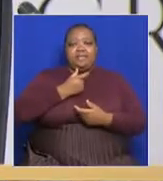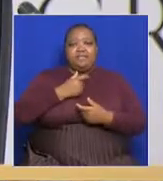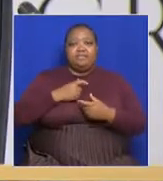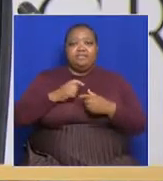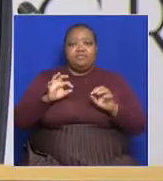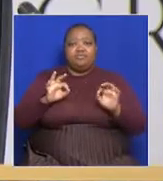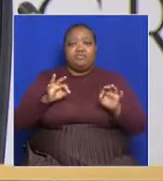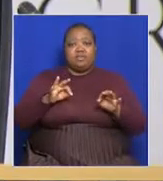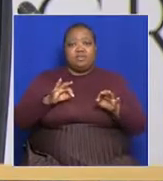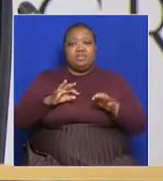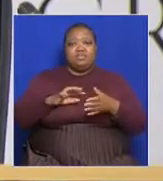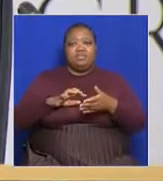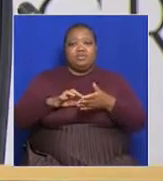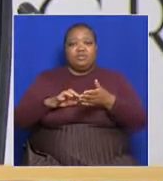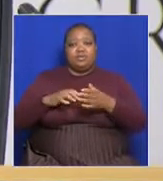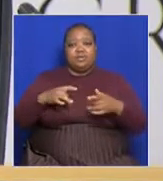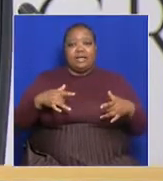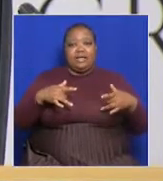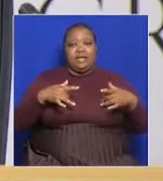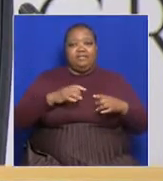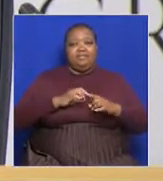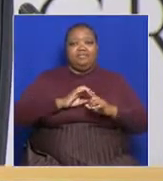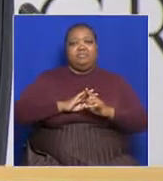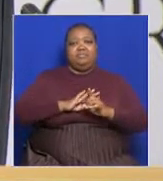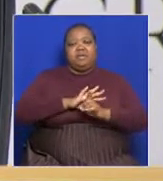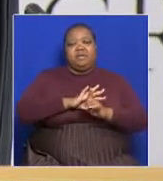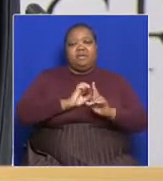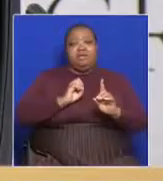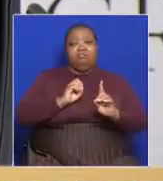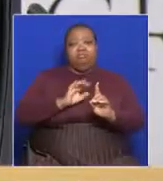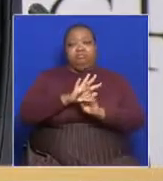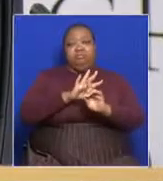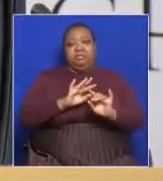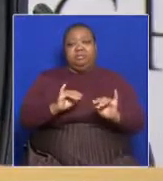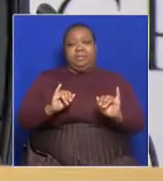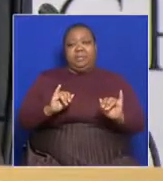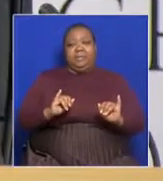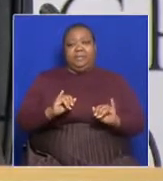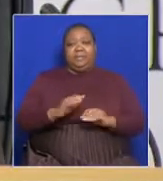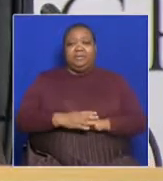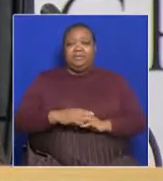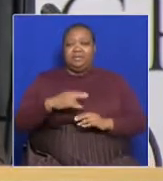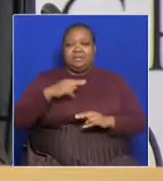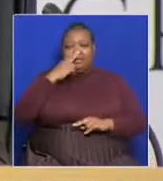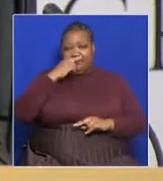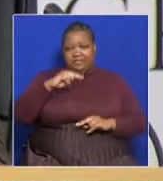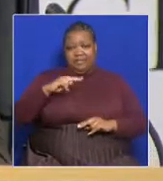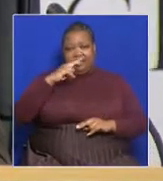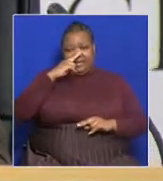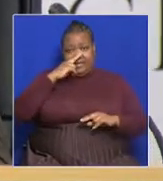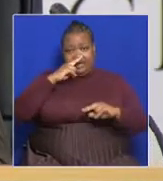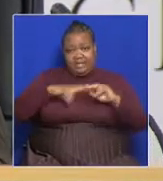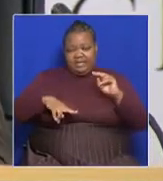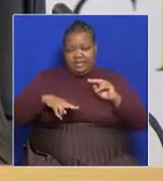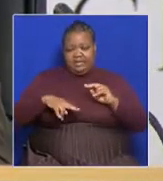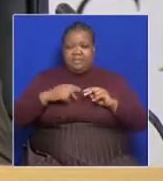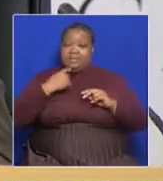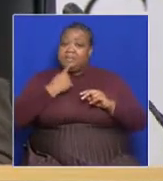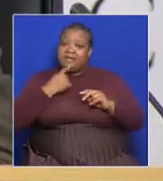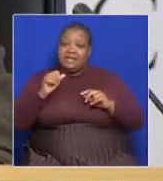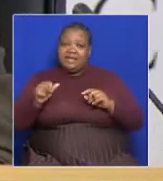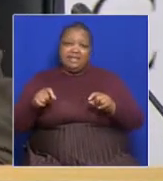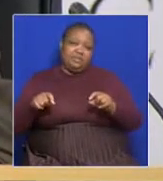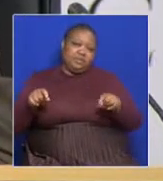life so badly that I don't find it funny, but others did laugh. I went there after